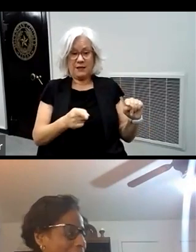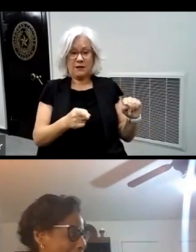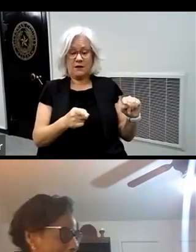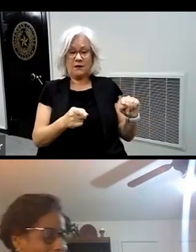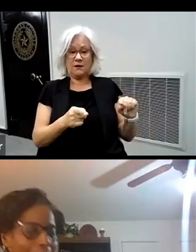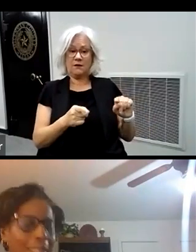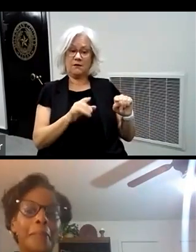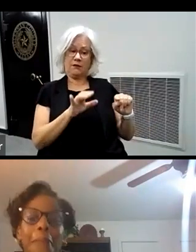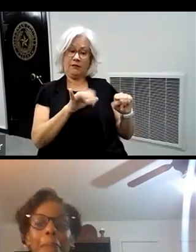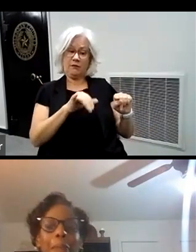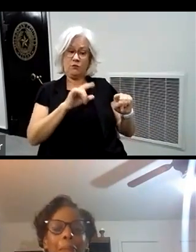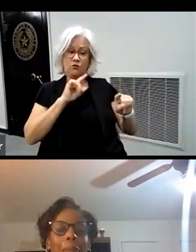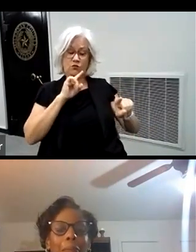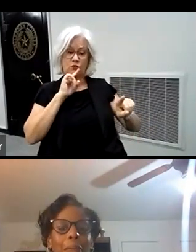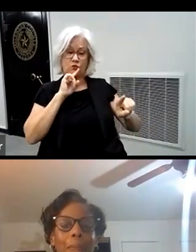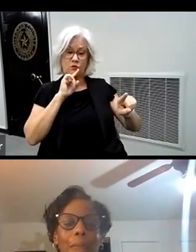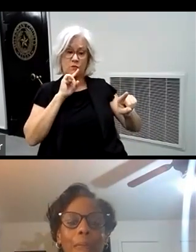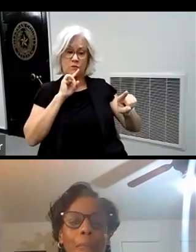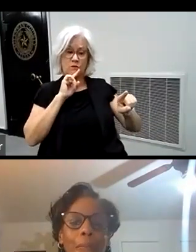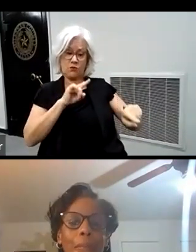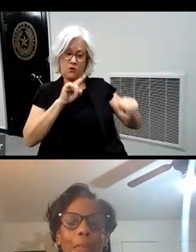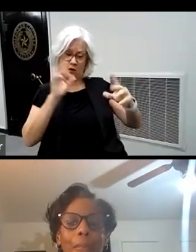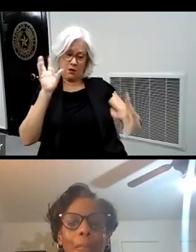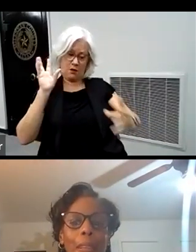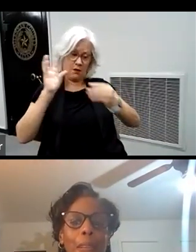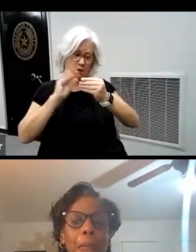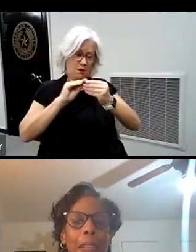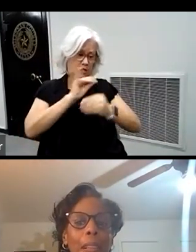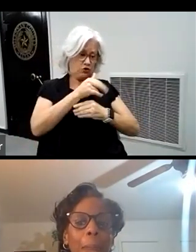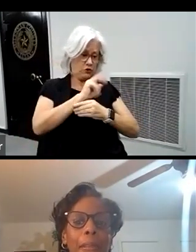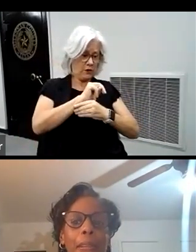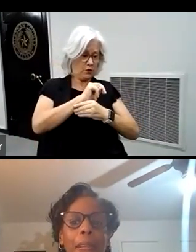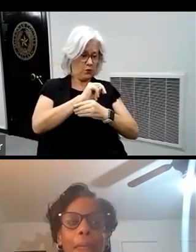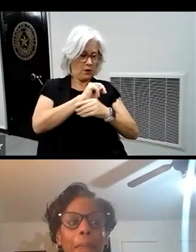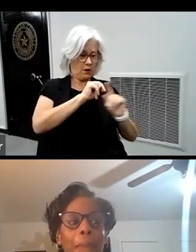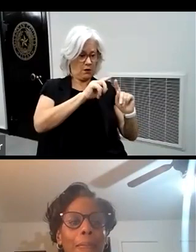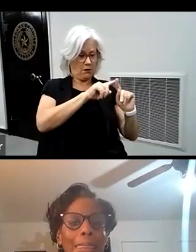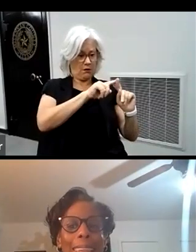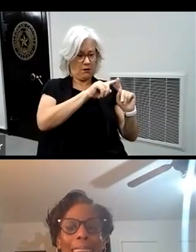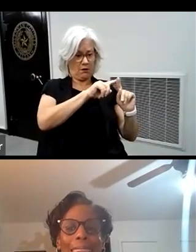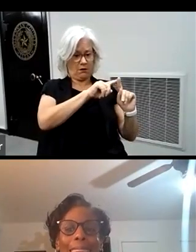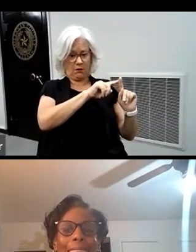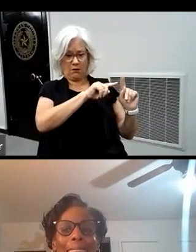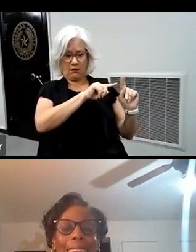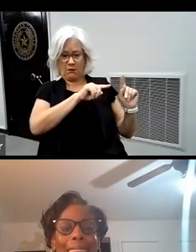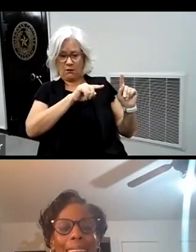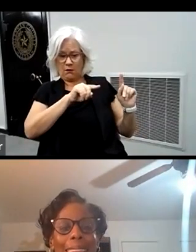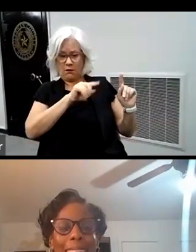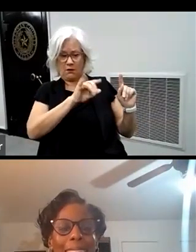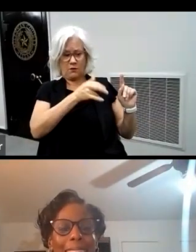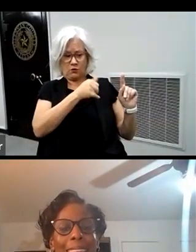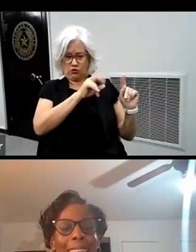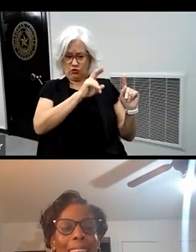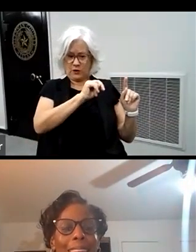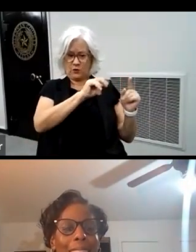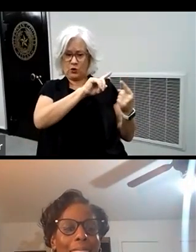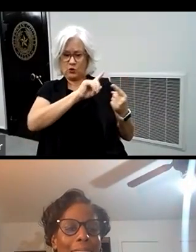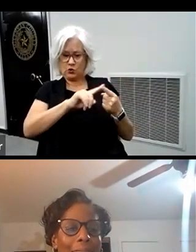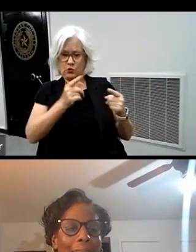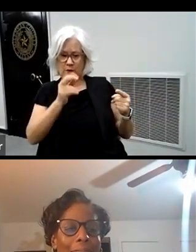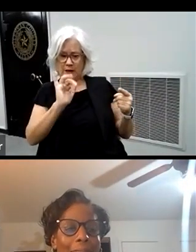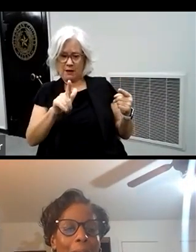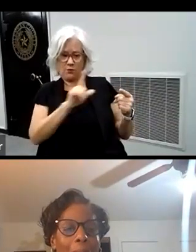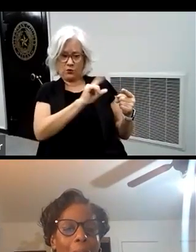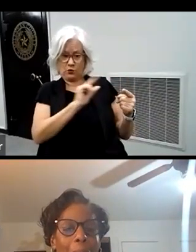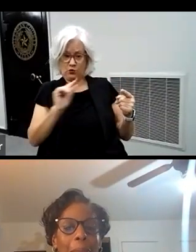this report gives us a grand total through January, from January through April of